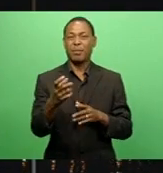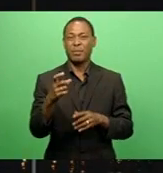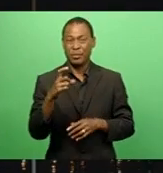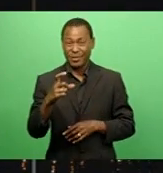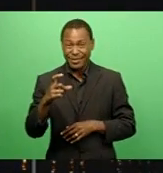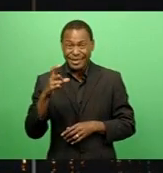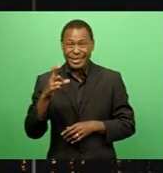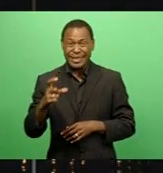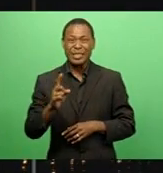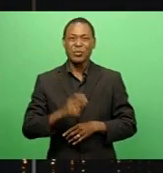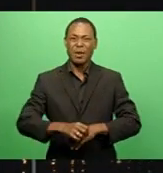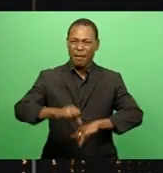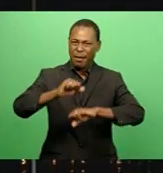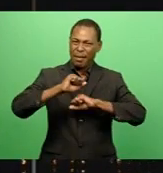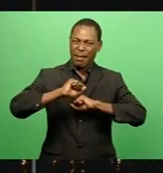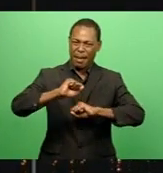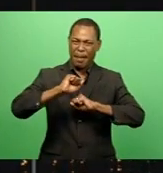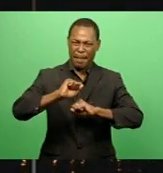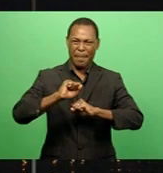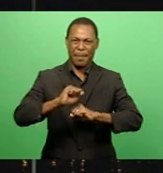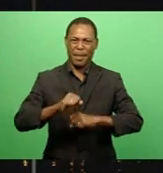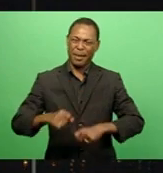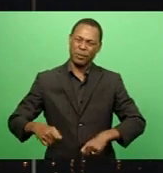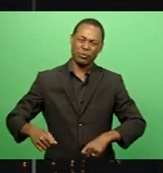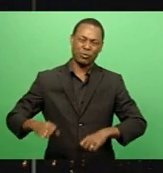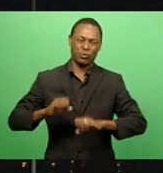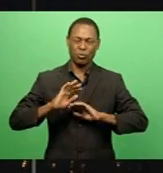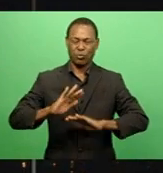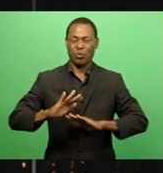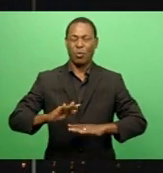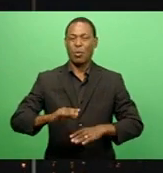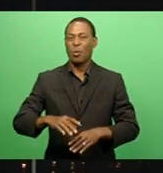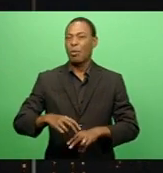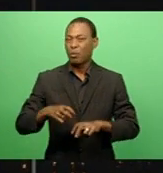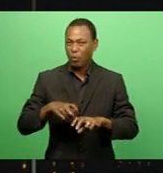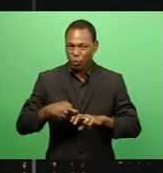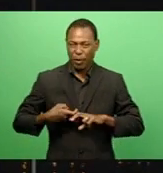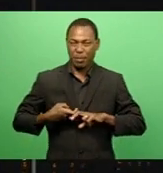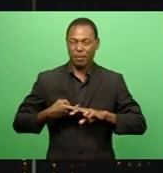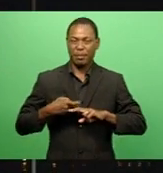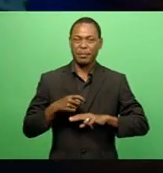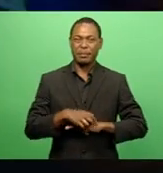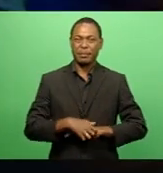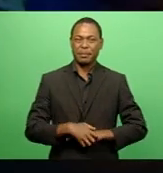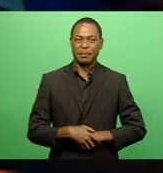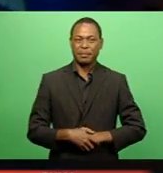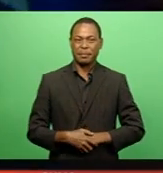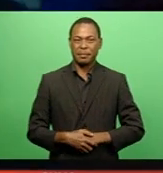an anti-rape campaign to further strengthen awareness on the issue. Jeshulal reports.